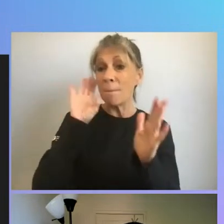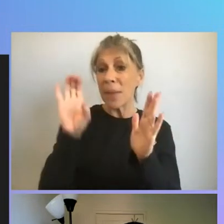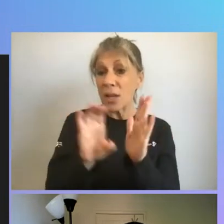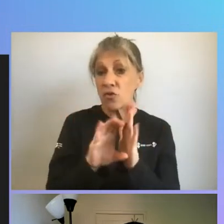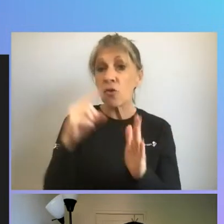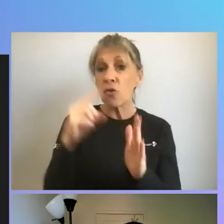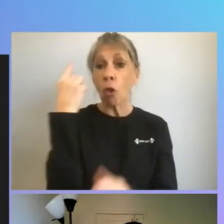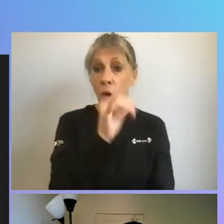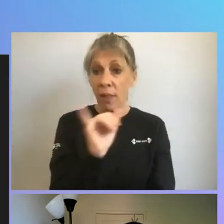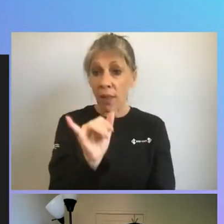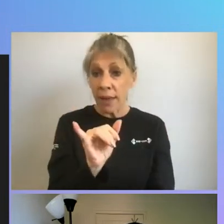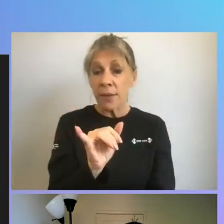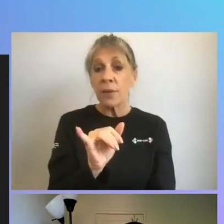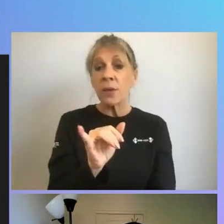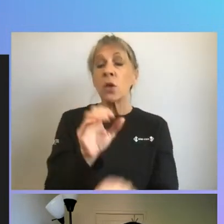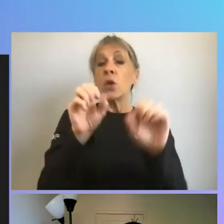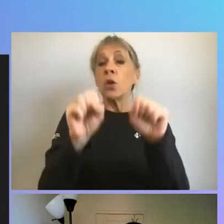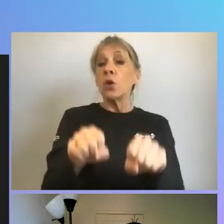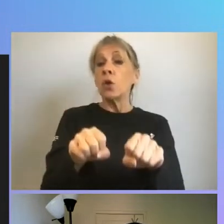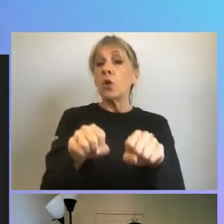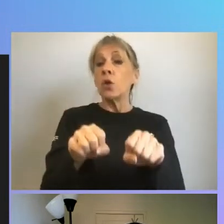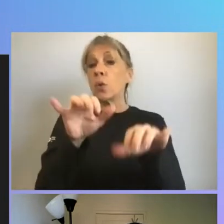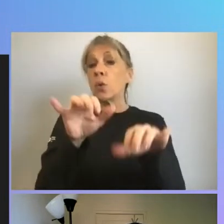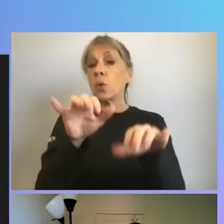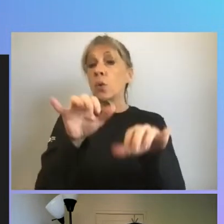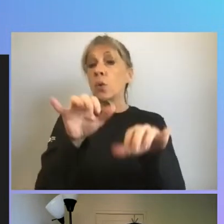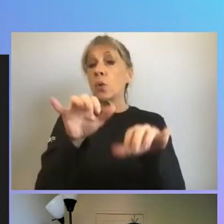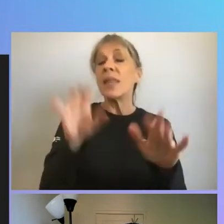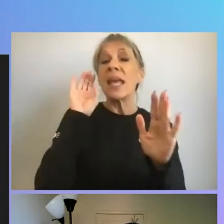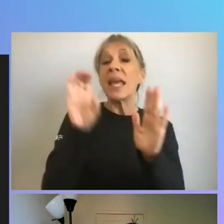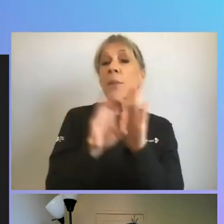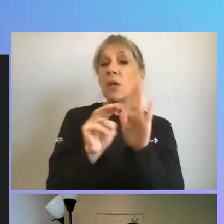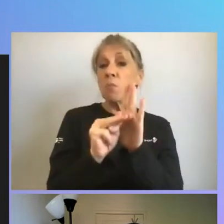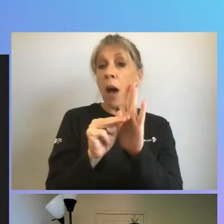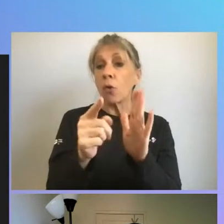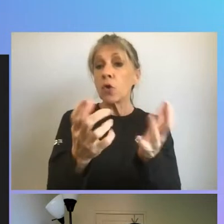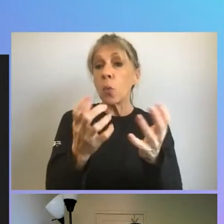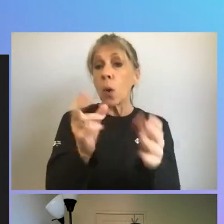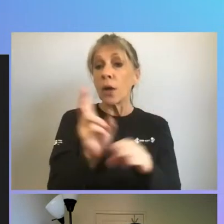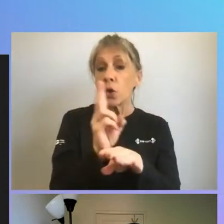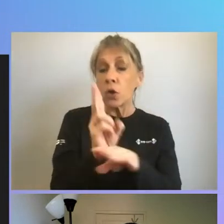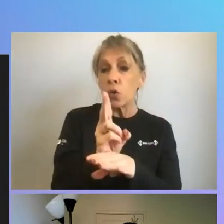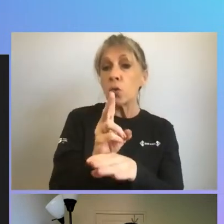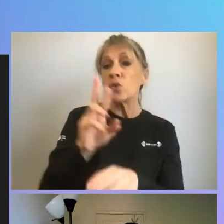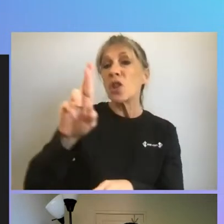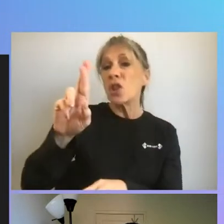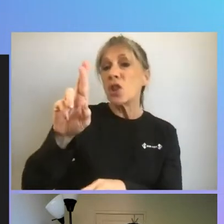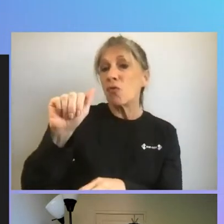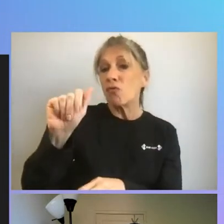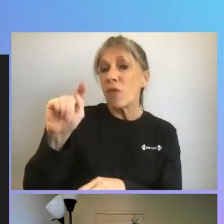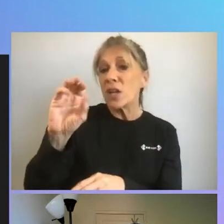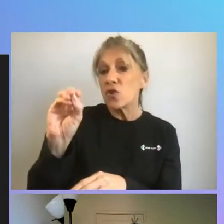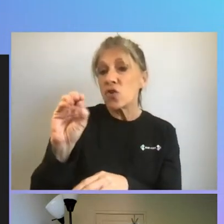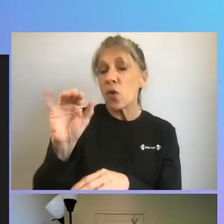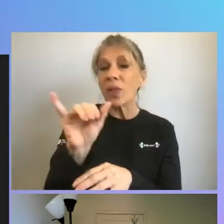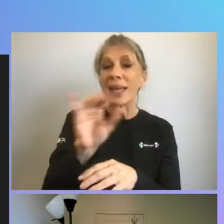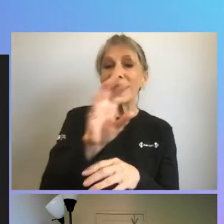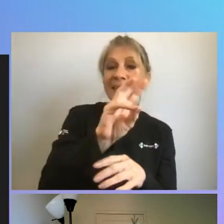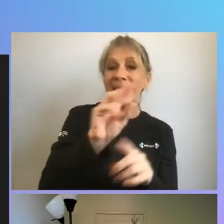like. You can specify the image model that you want to use, the aspect ratio, like